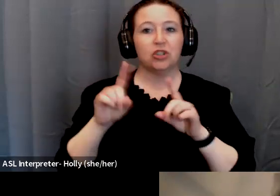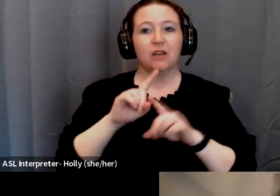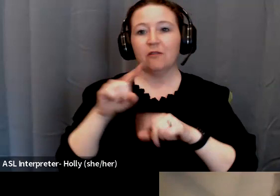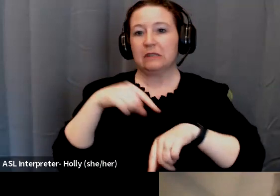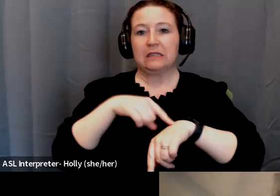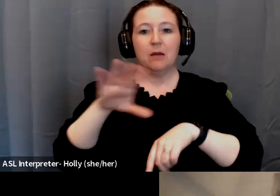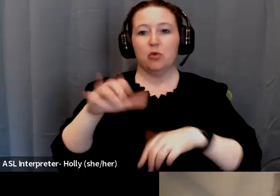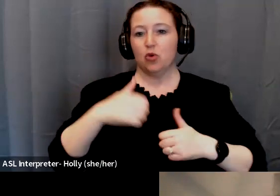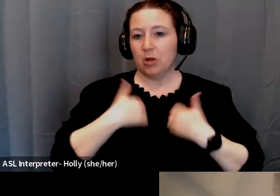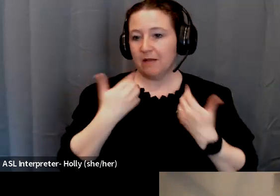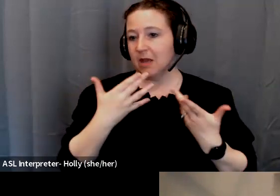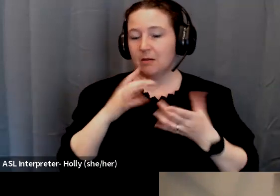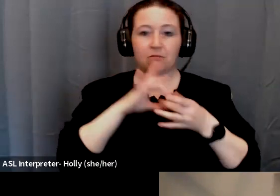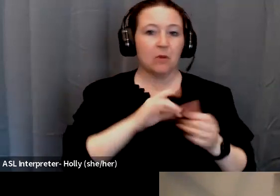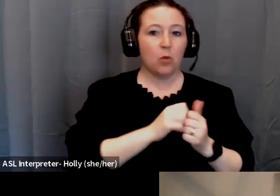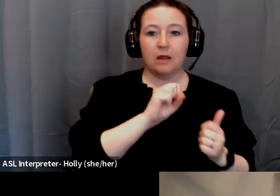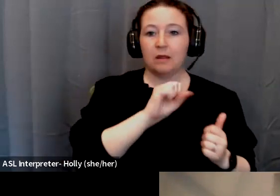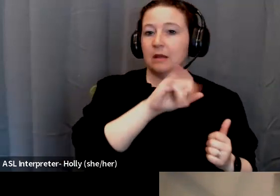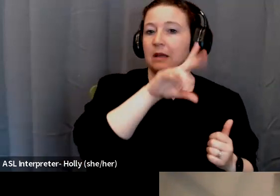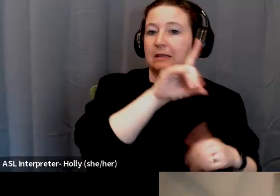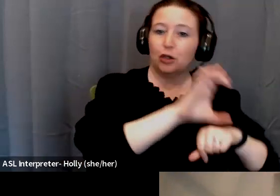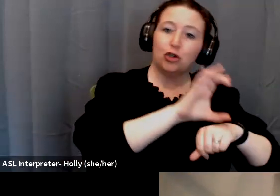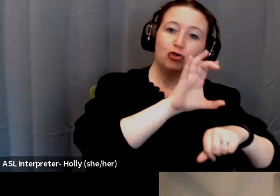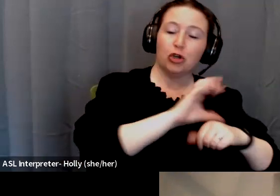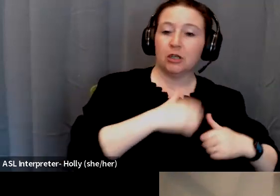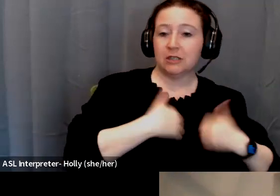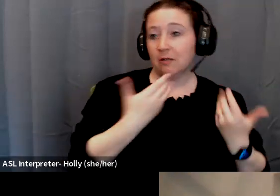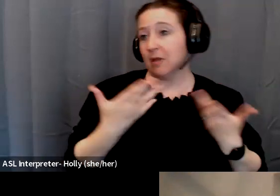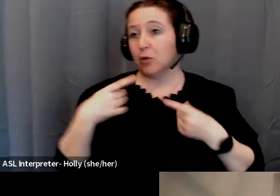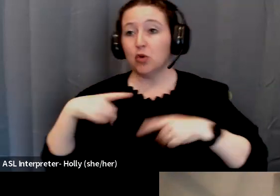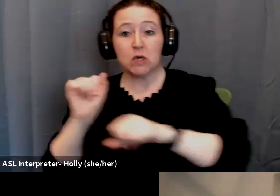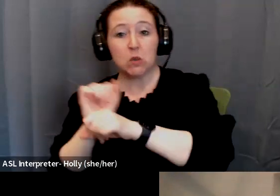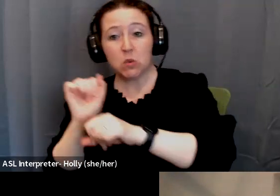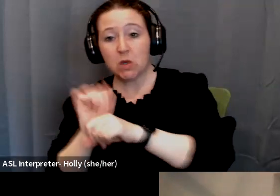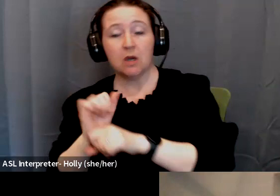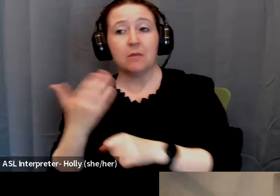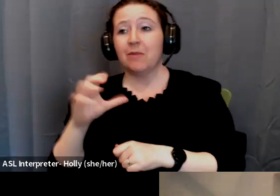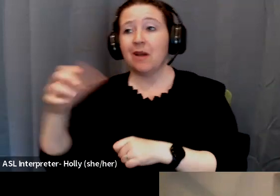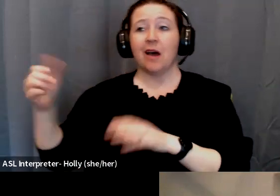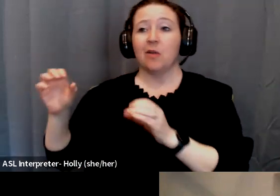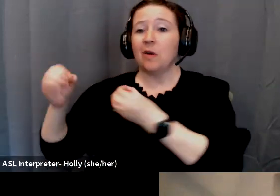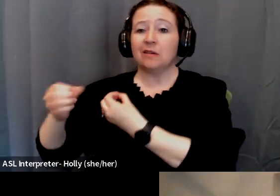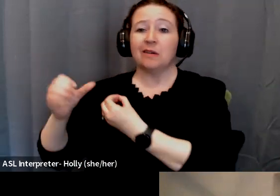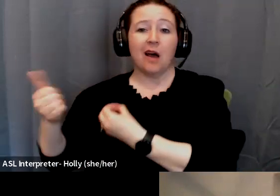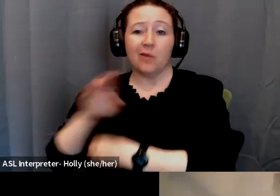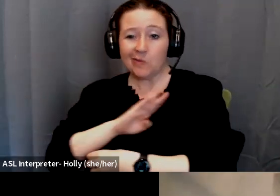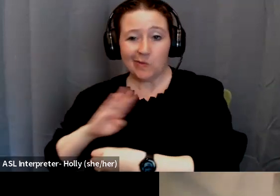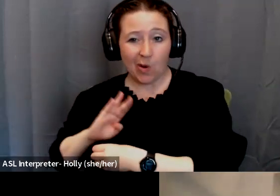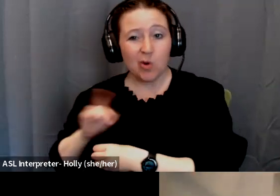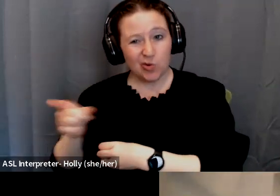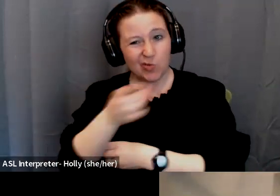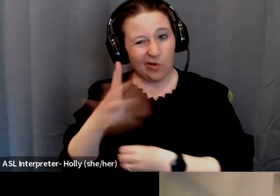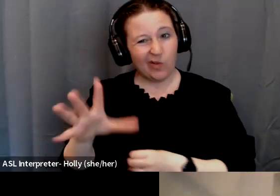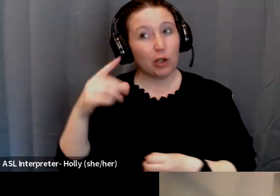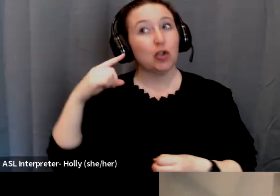to your work with the Synod, maybe in your workplaces, maybe in any other organization that you're a part of, you've probably all